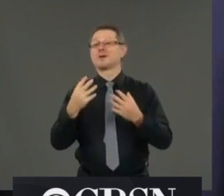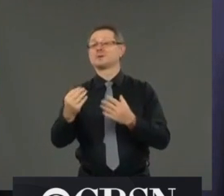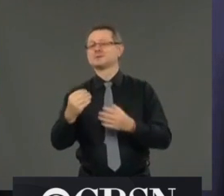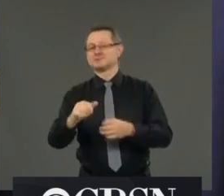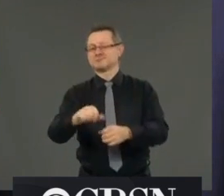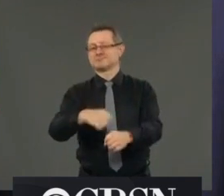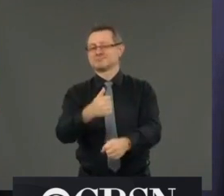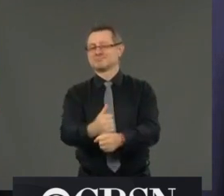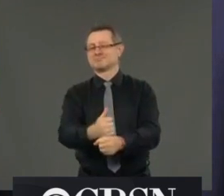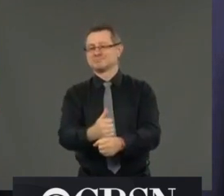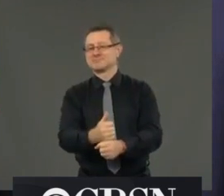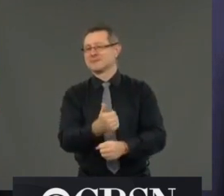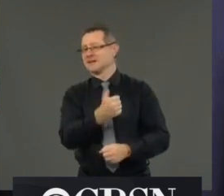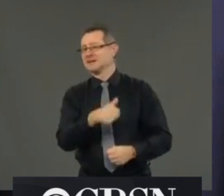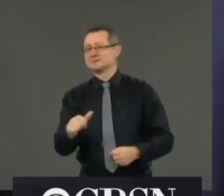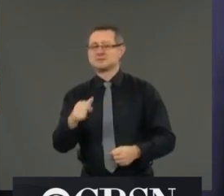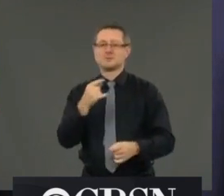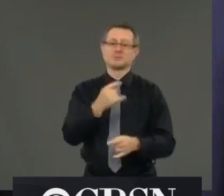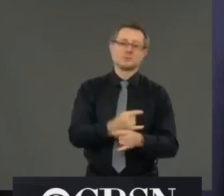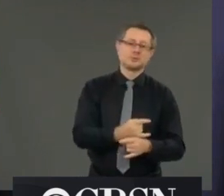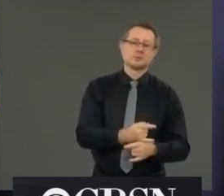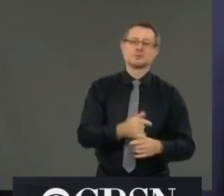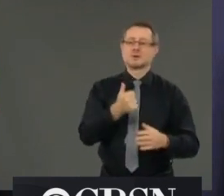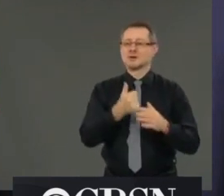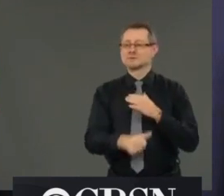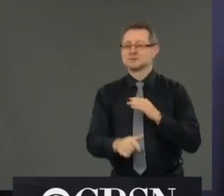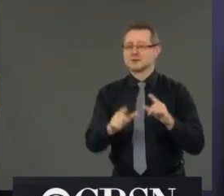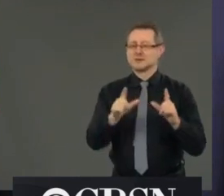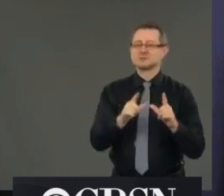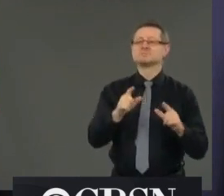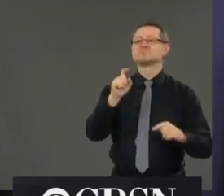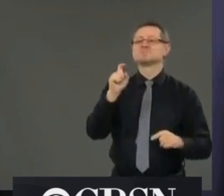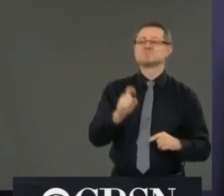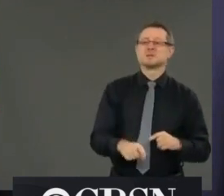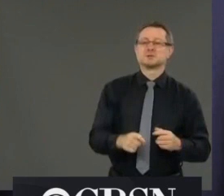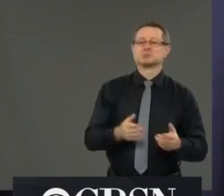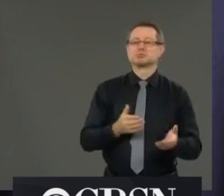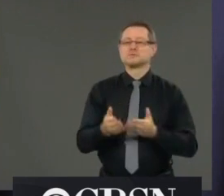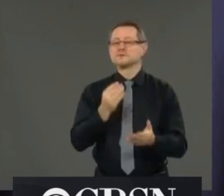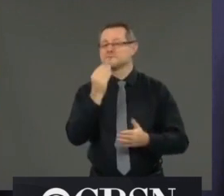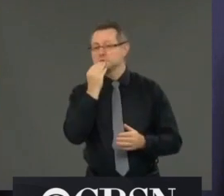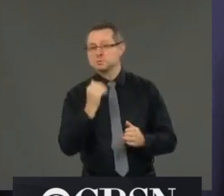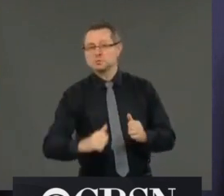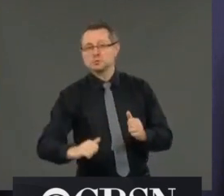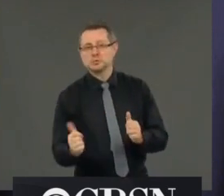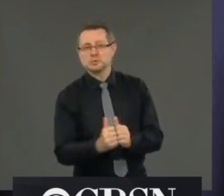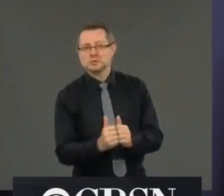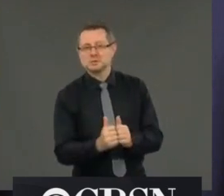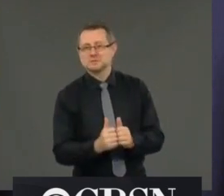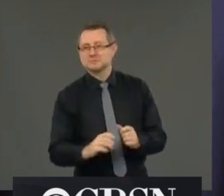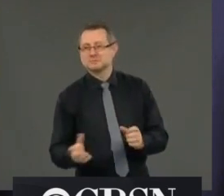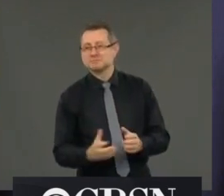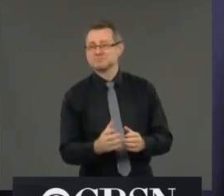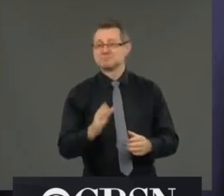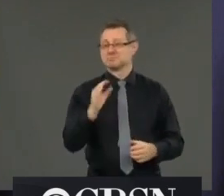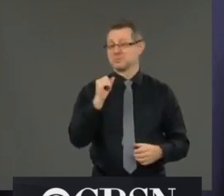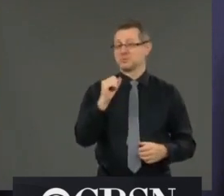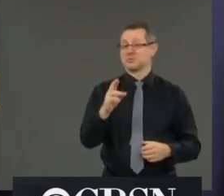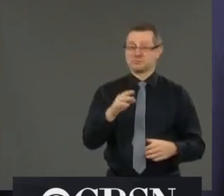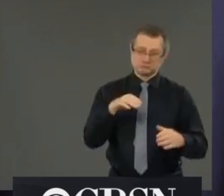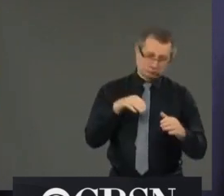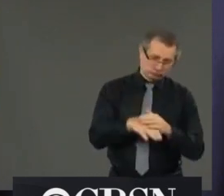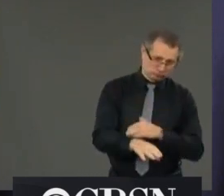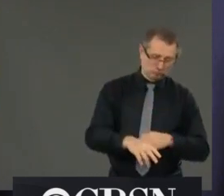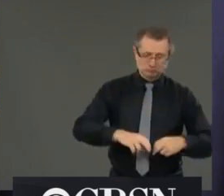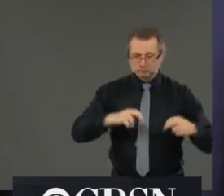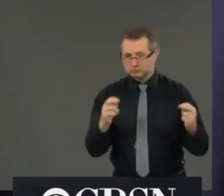license, they must serve food. You go to the bar, you sit down at a table, you